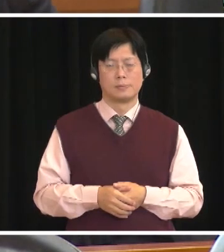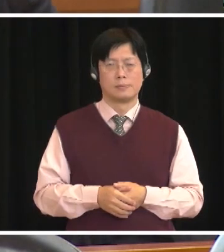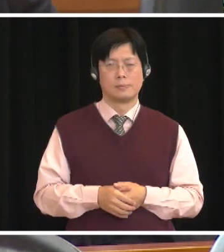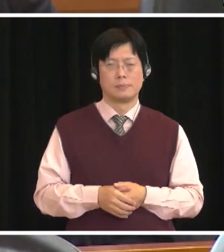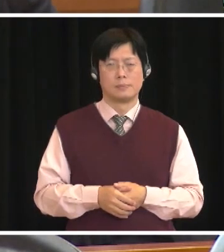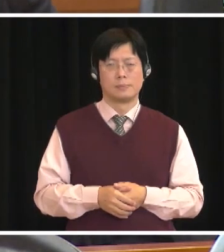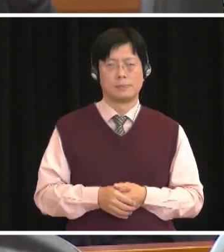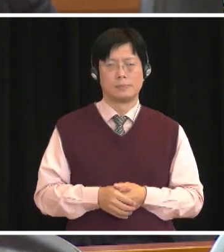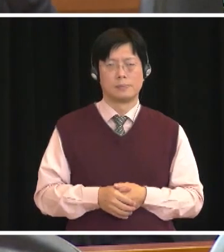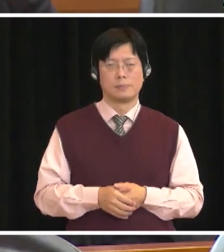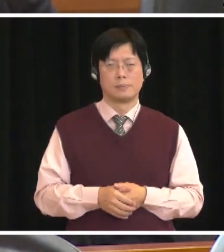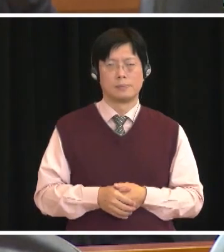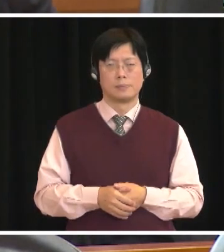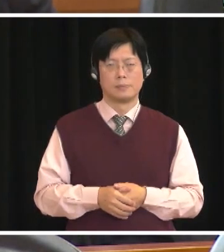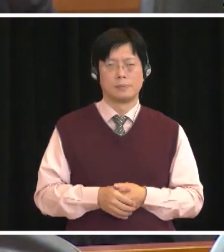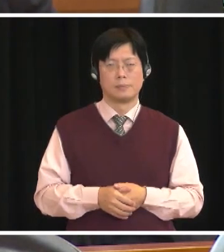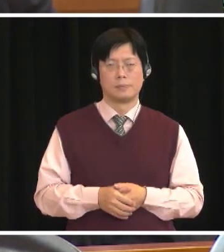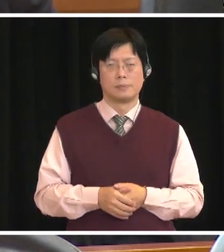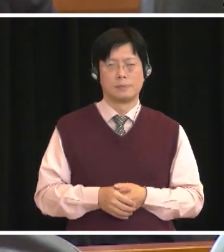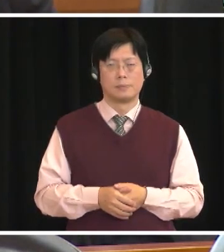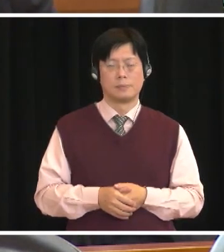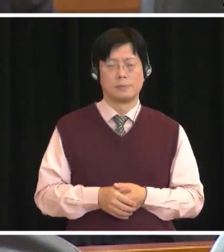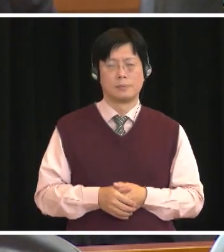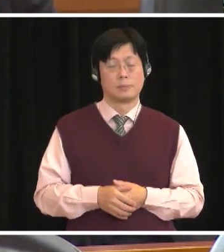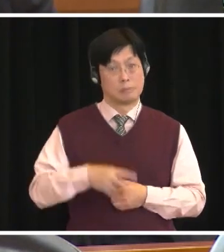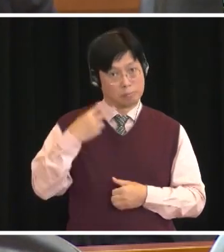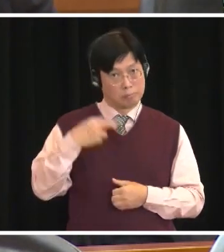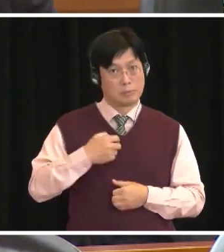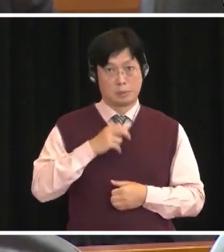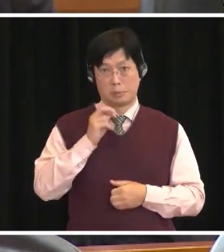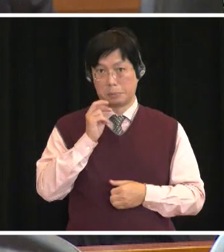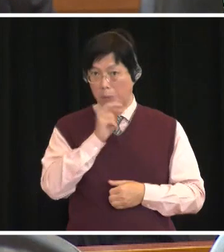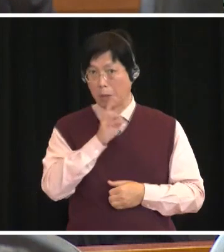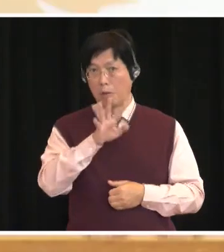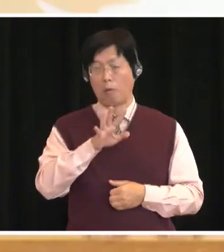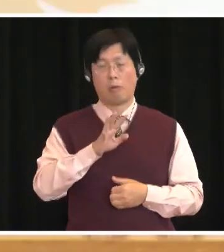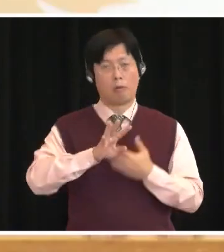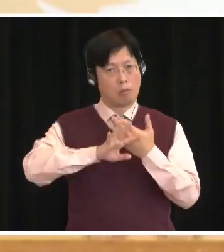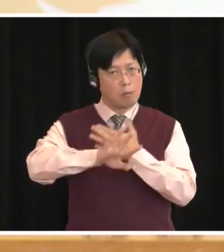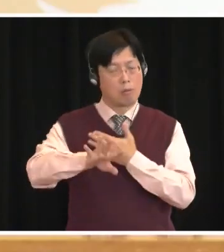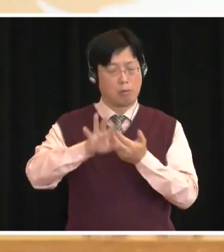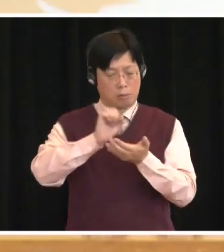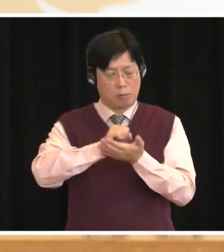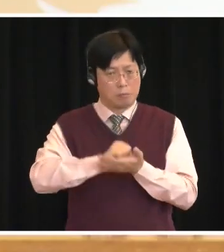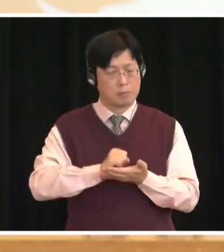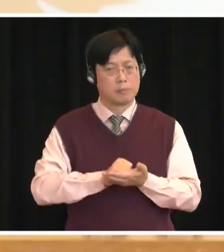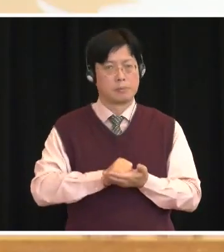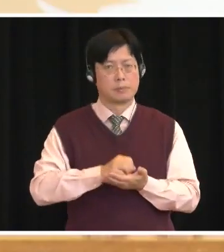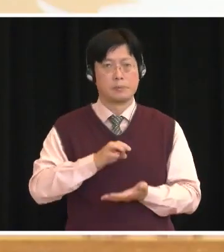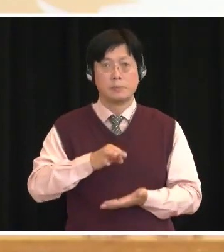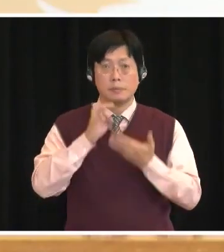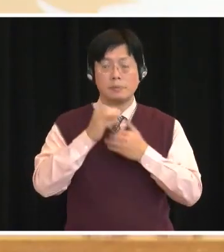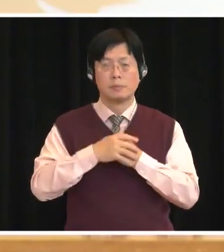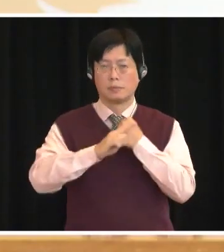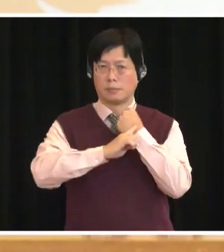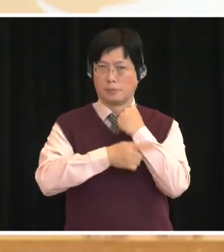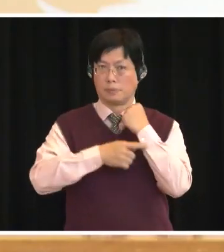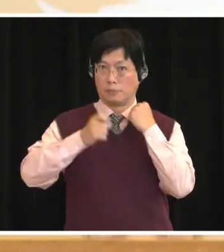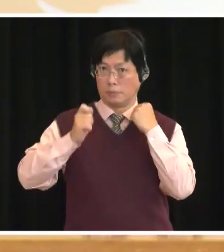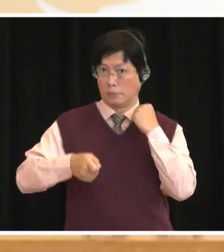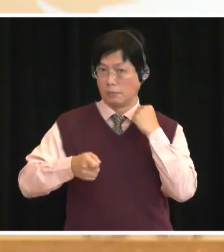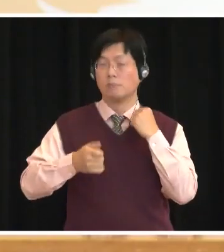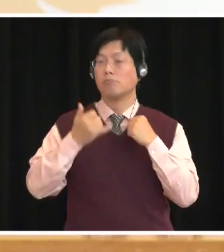There is information that the judge may decide to proceed the case to